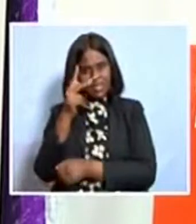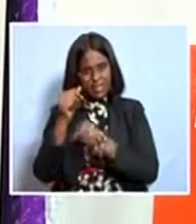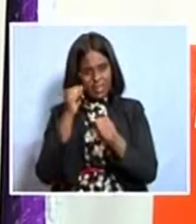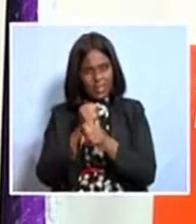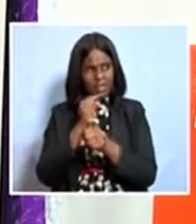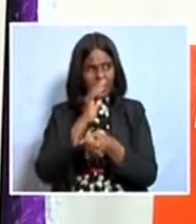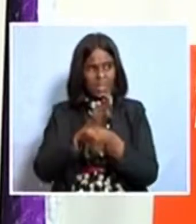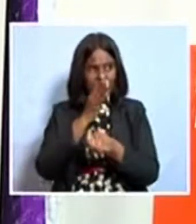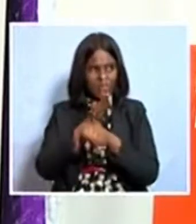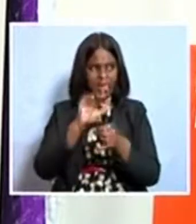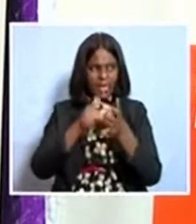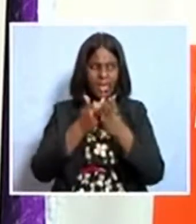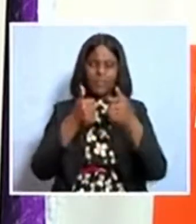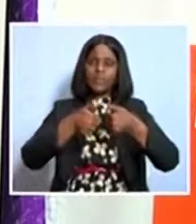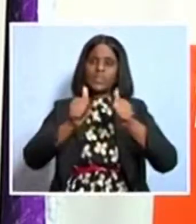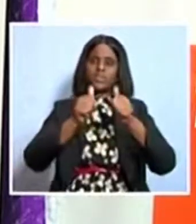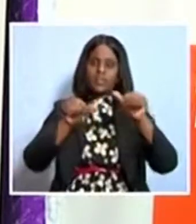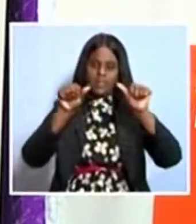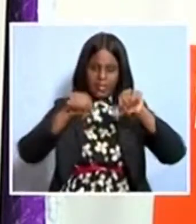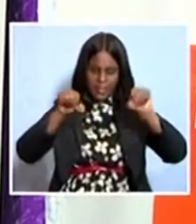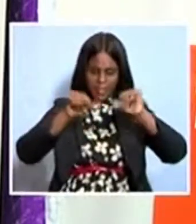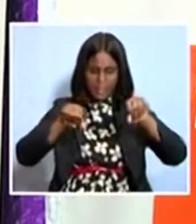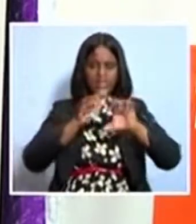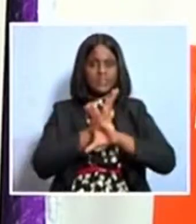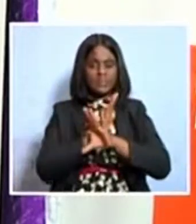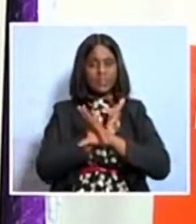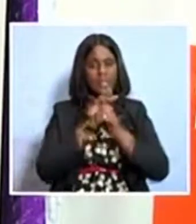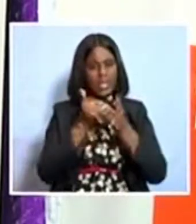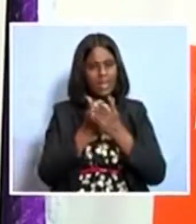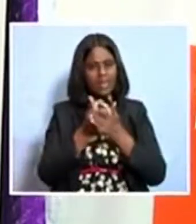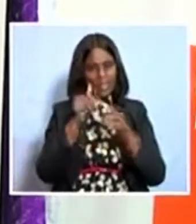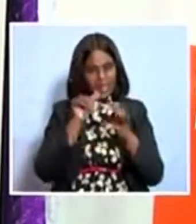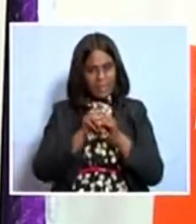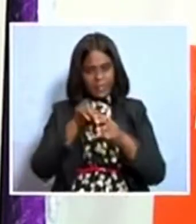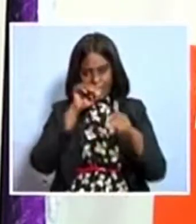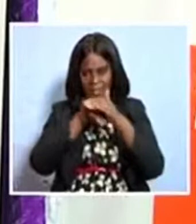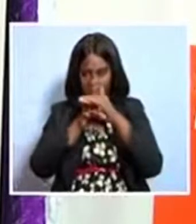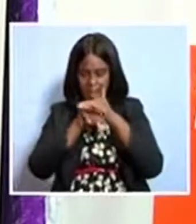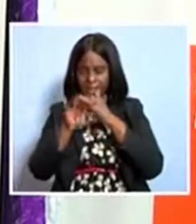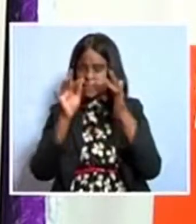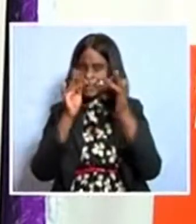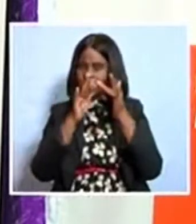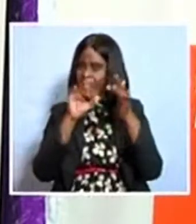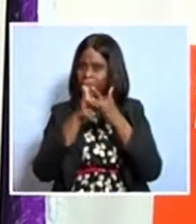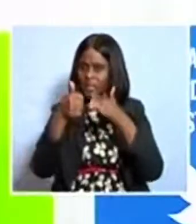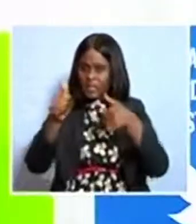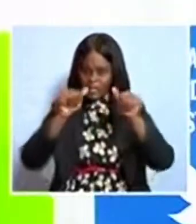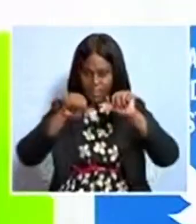you assess Zambia on the cost and access to internet?